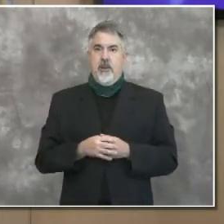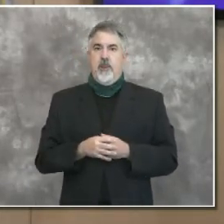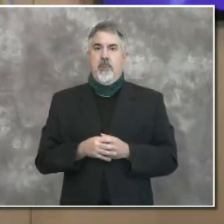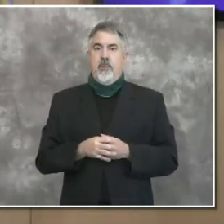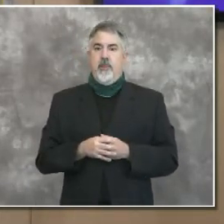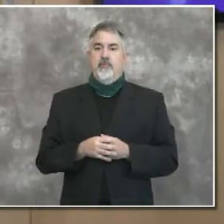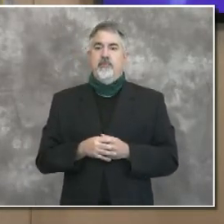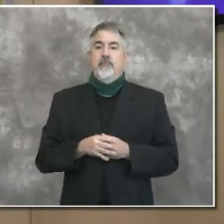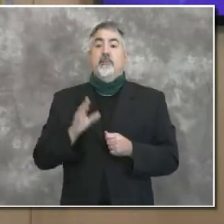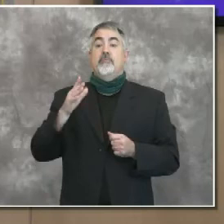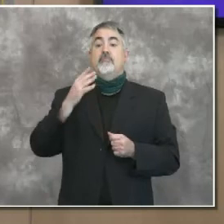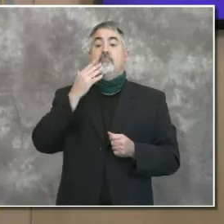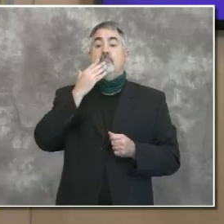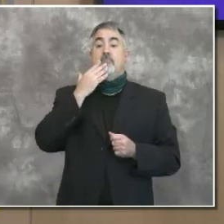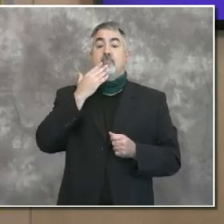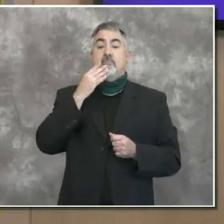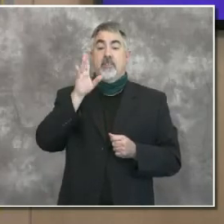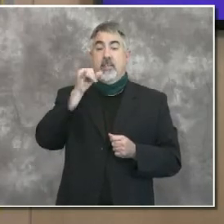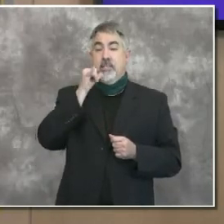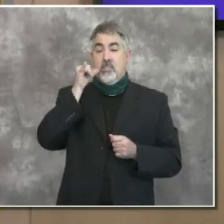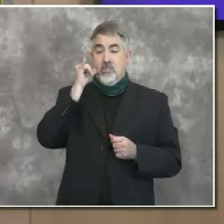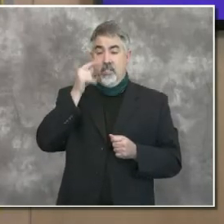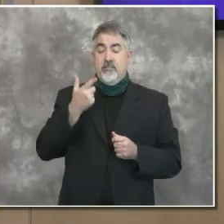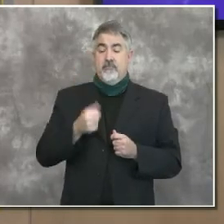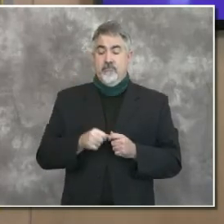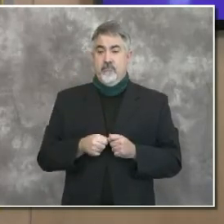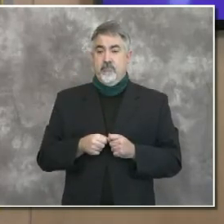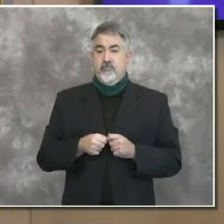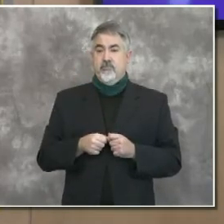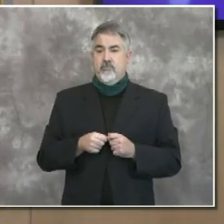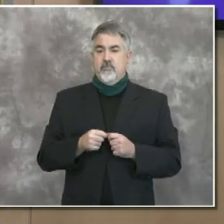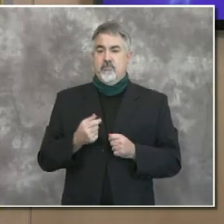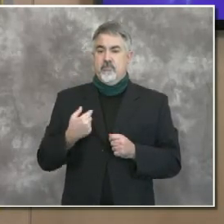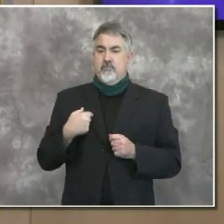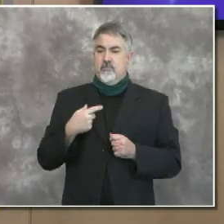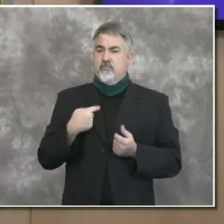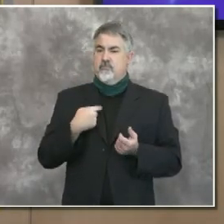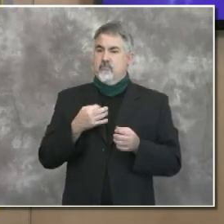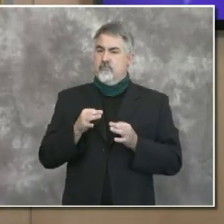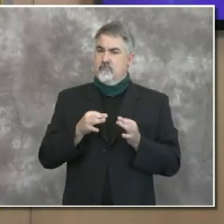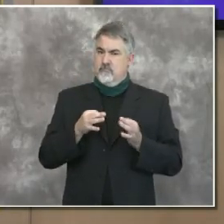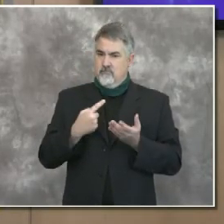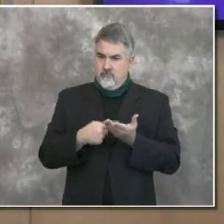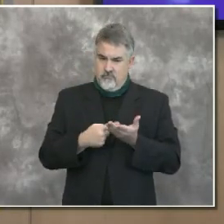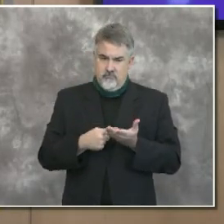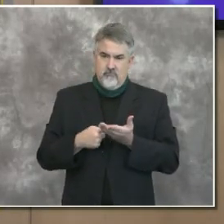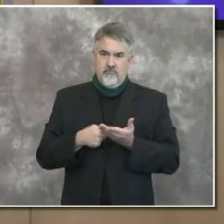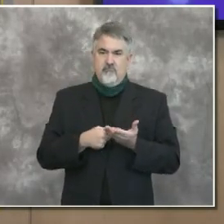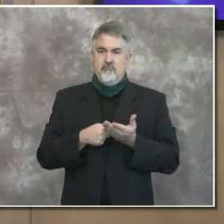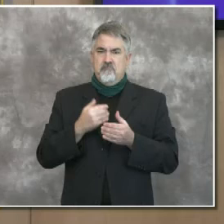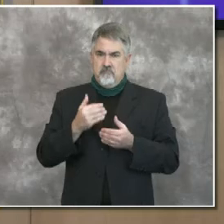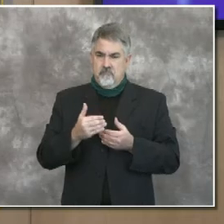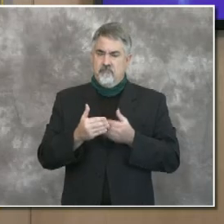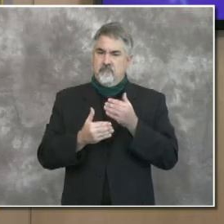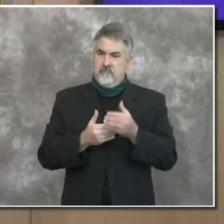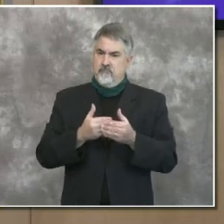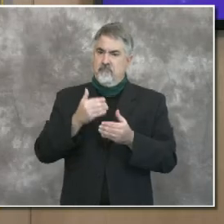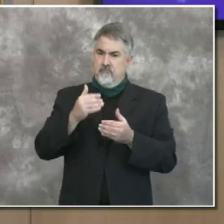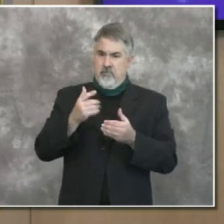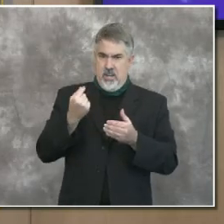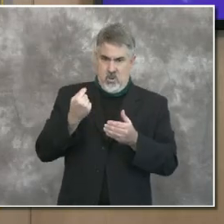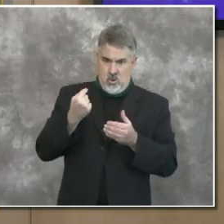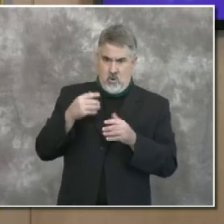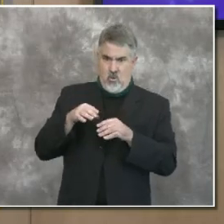Thank you. I think yesterday we covered pretty sufficiently the process that we went through as it related to the coastal